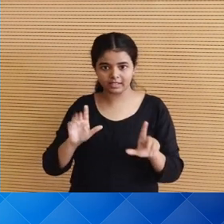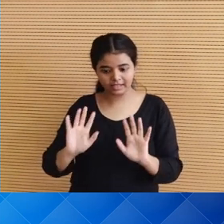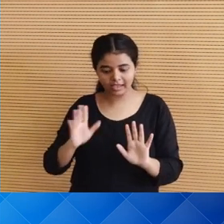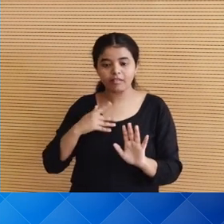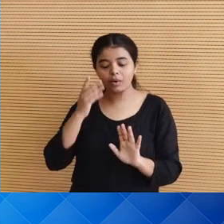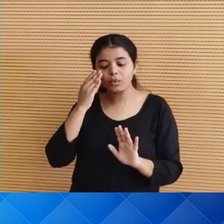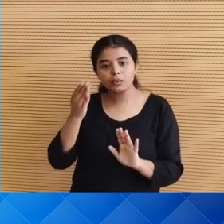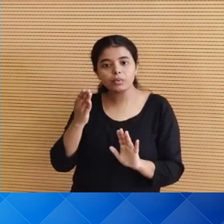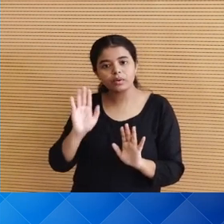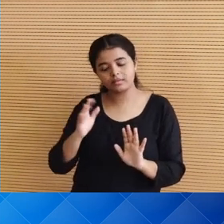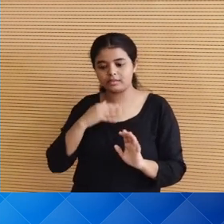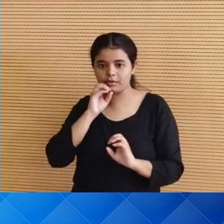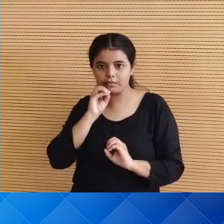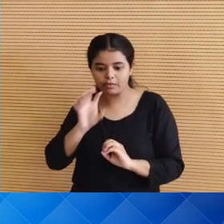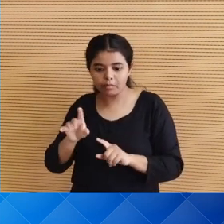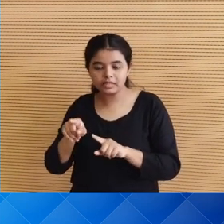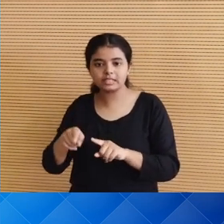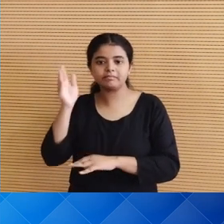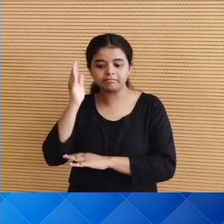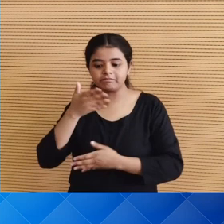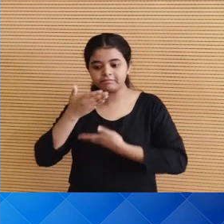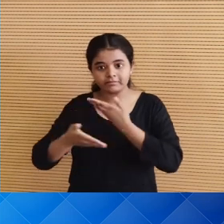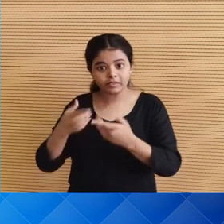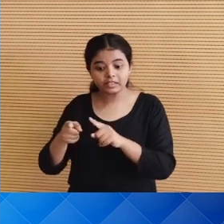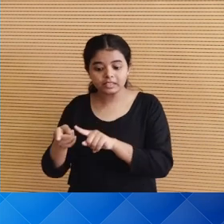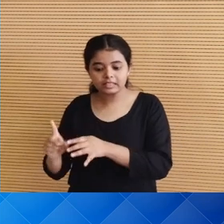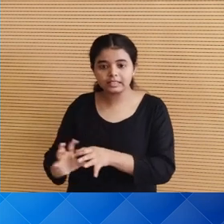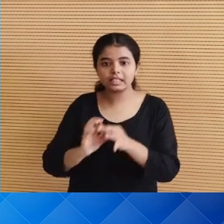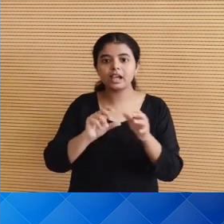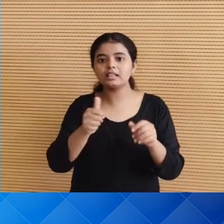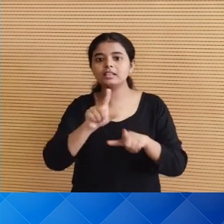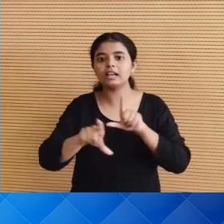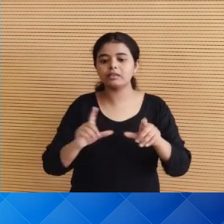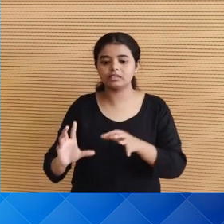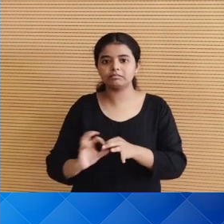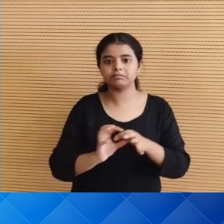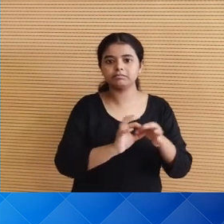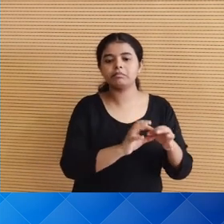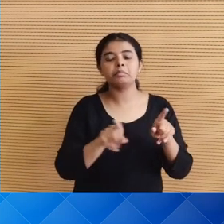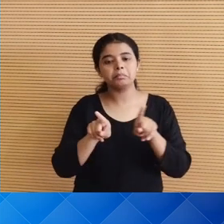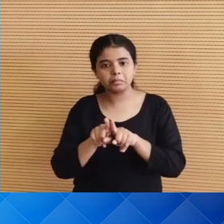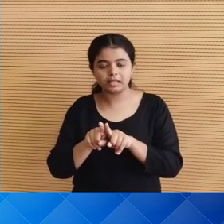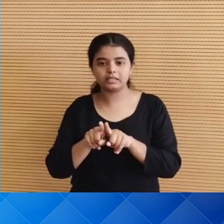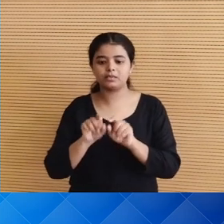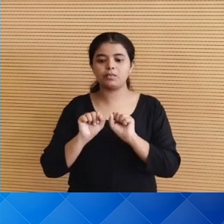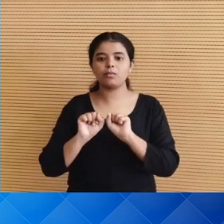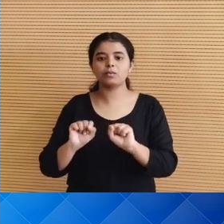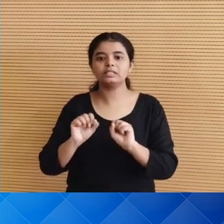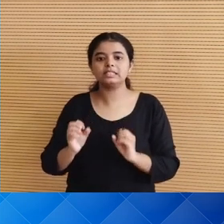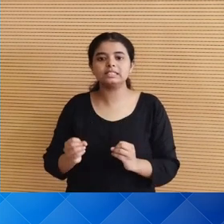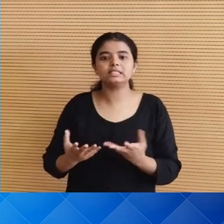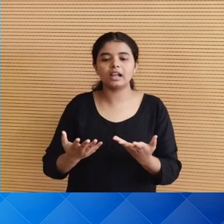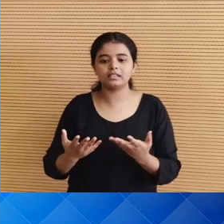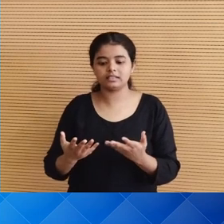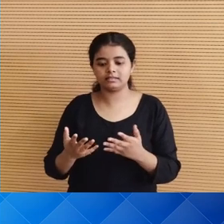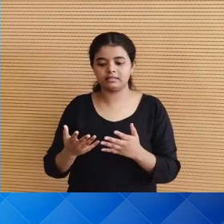multiple oral language has to be given. And then reading and writing should also be in the child's home language. And once the